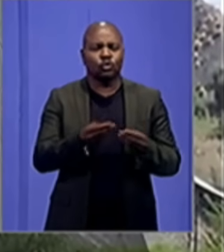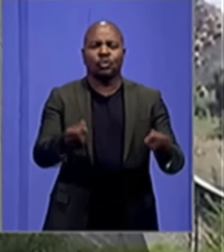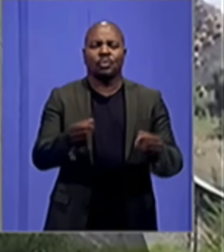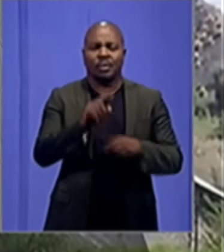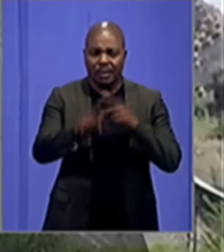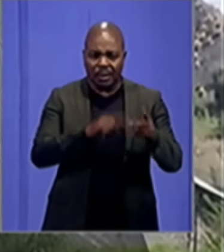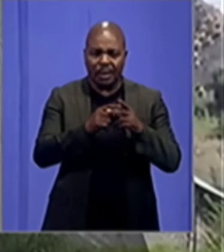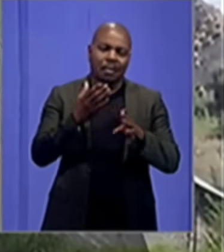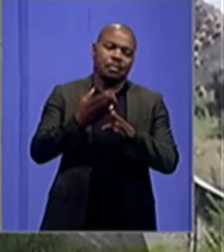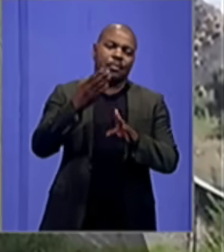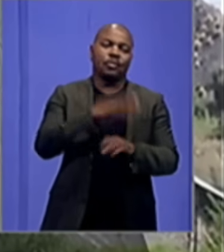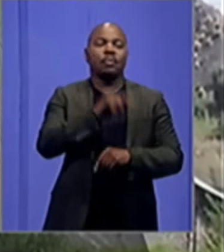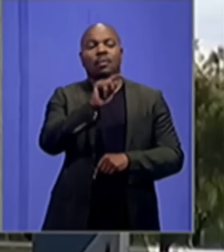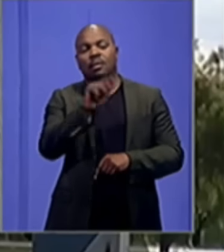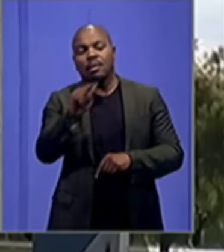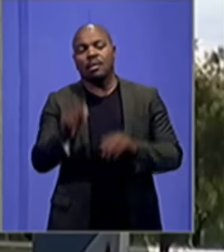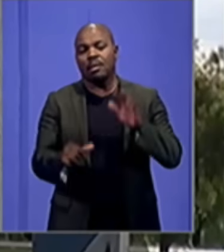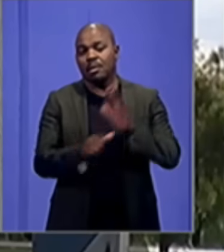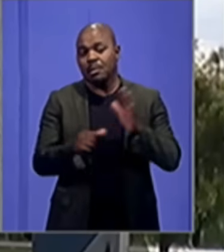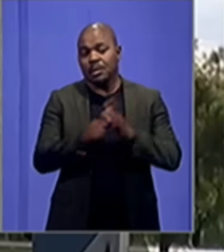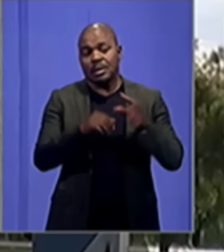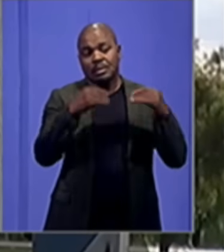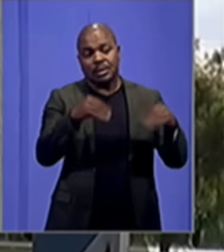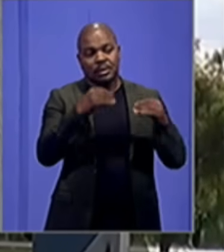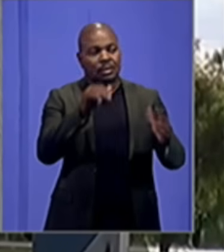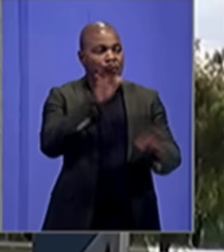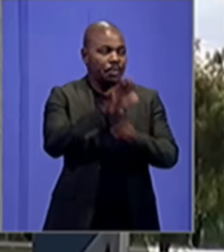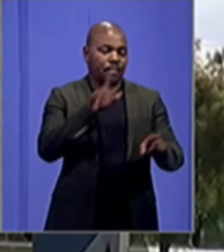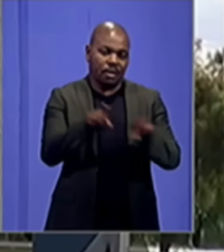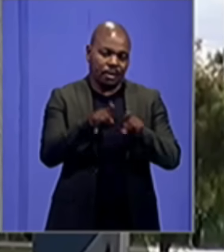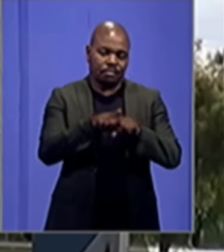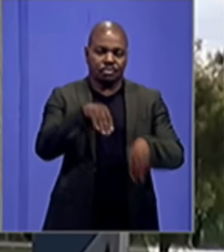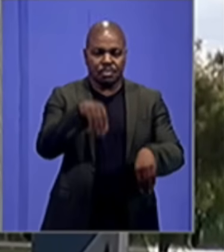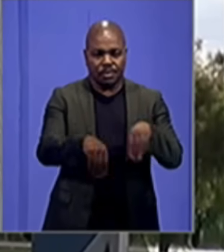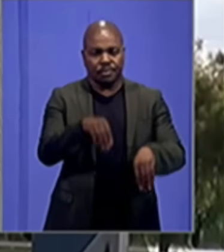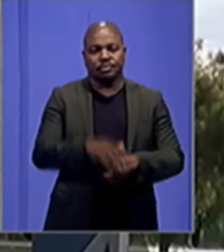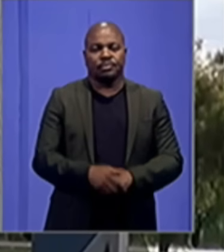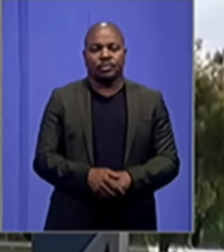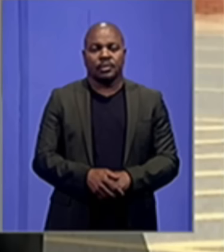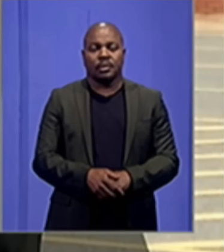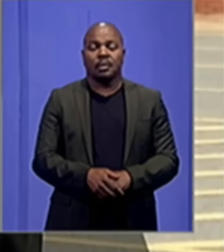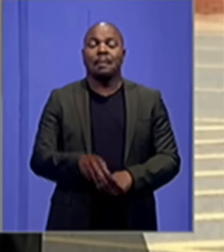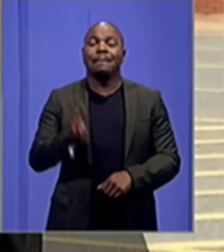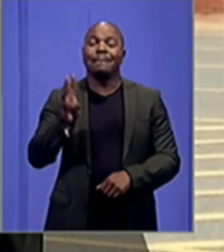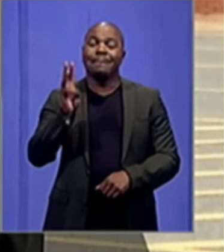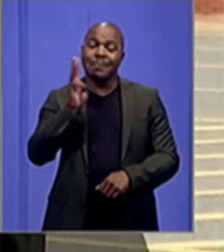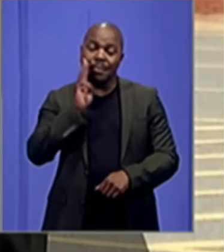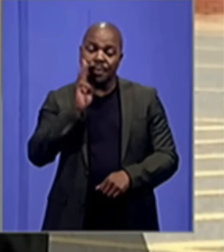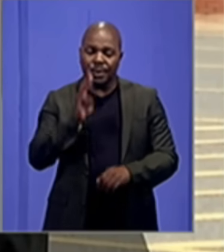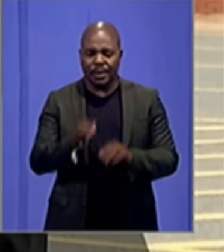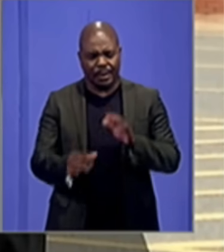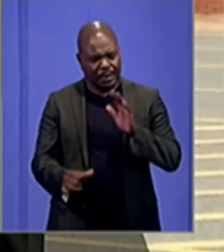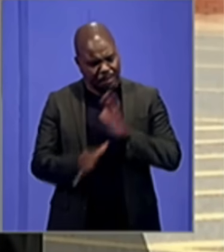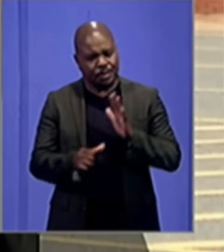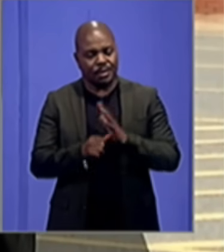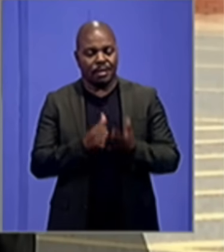thefula di-industry tse nang le seabo se segolo moruong wa naha jwalo ka merafo. Metsi ke a key input in